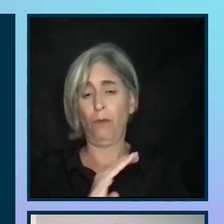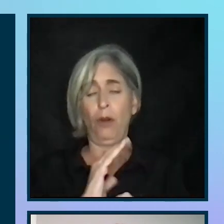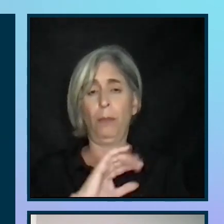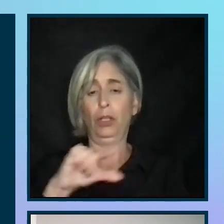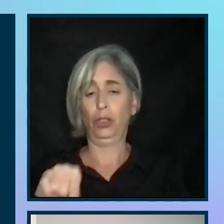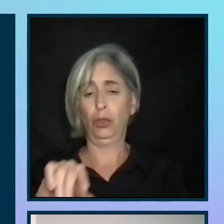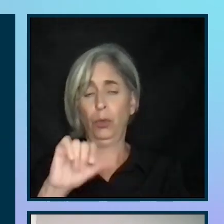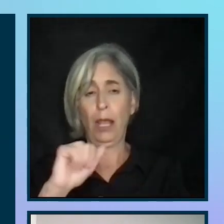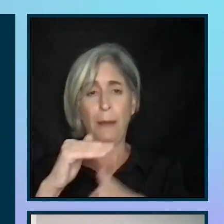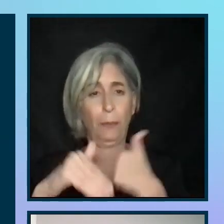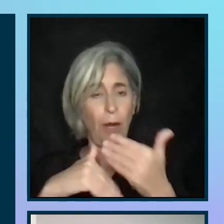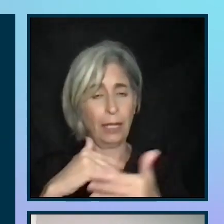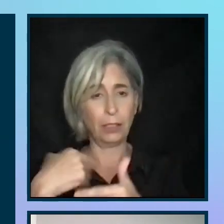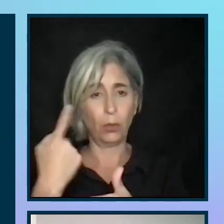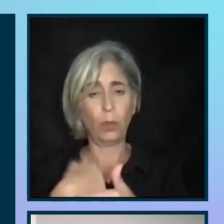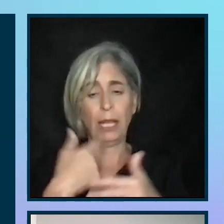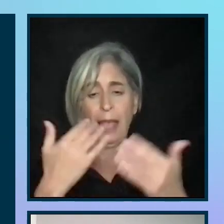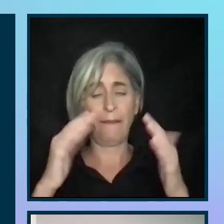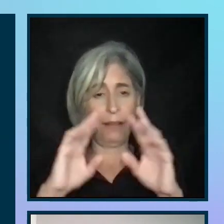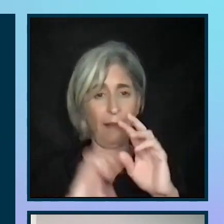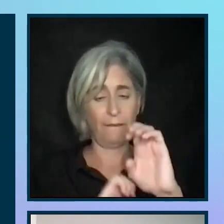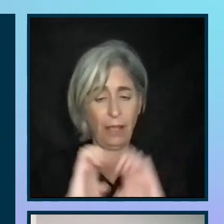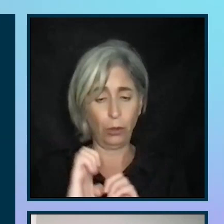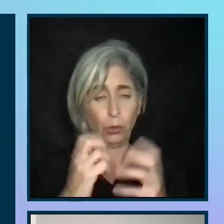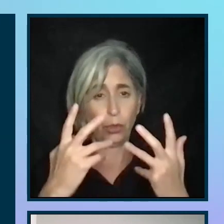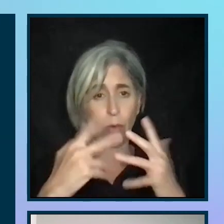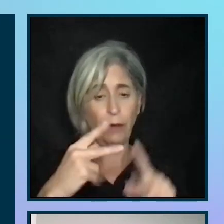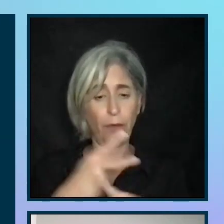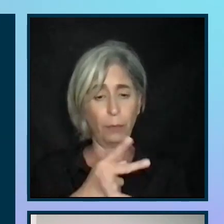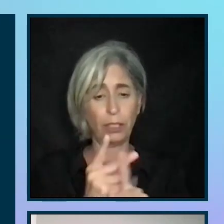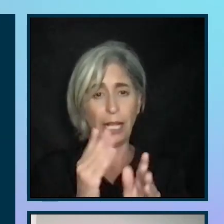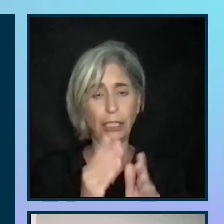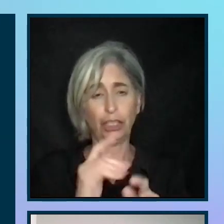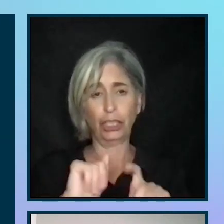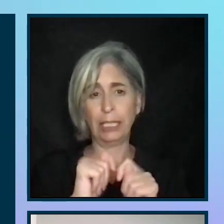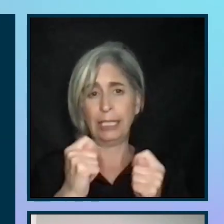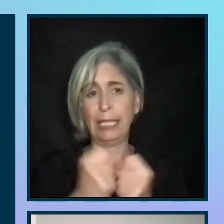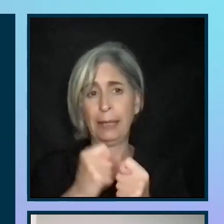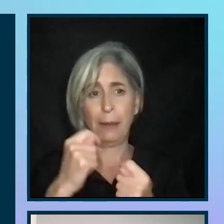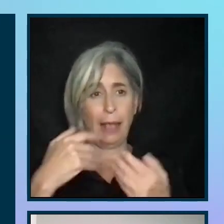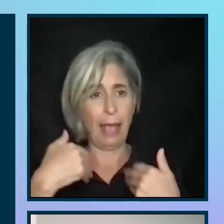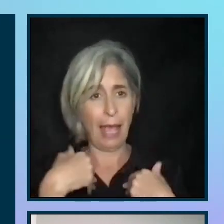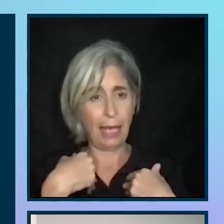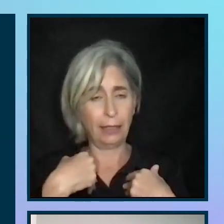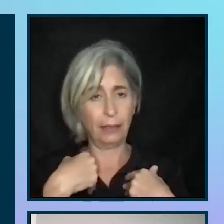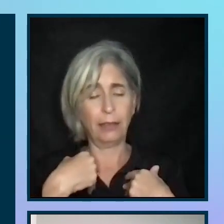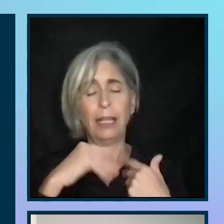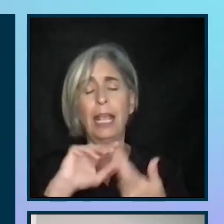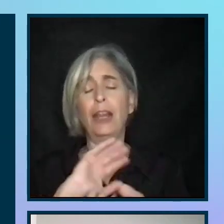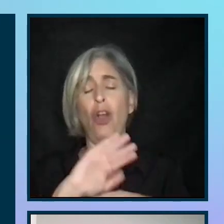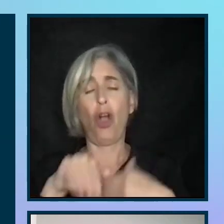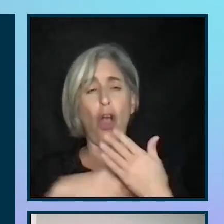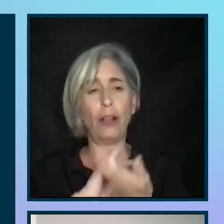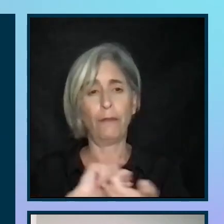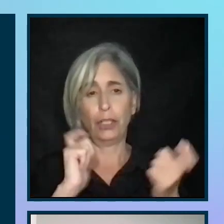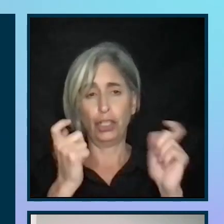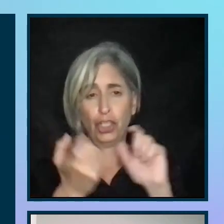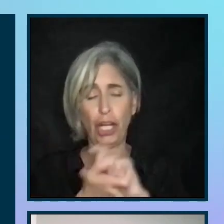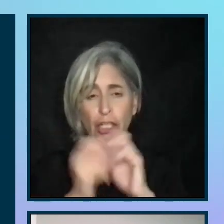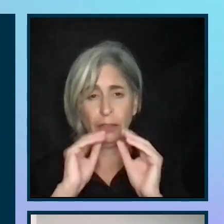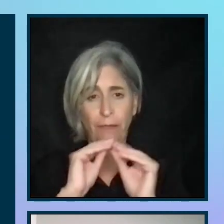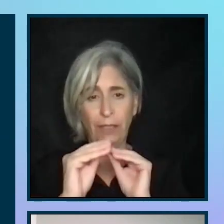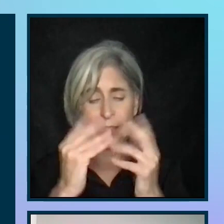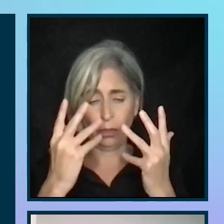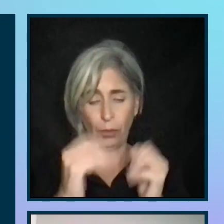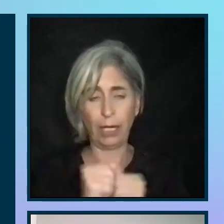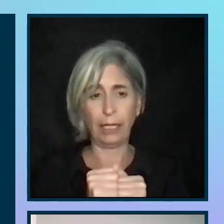we already have the evaluations that the production team can execute and then do alterations and changes for.